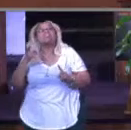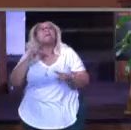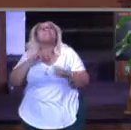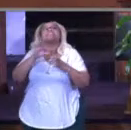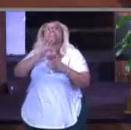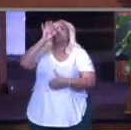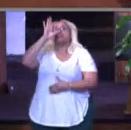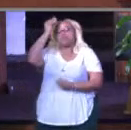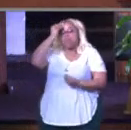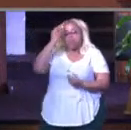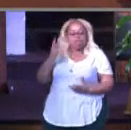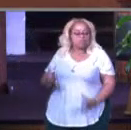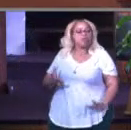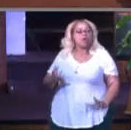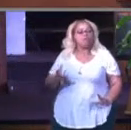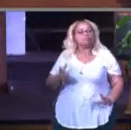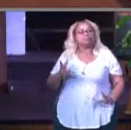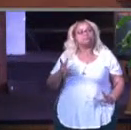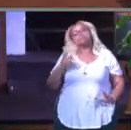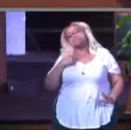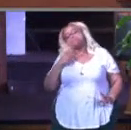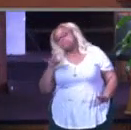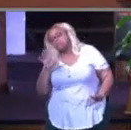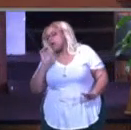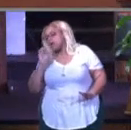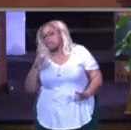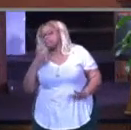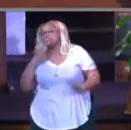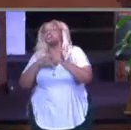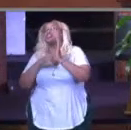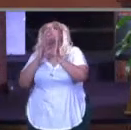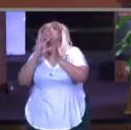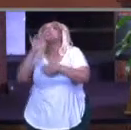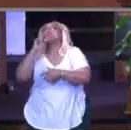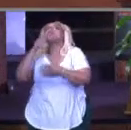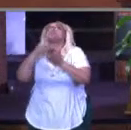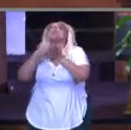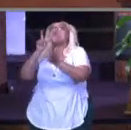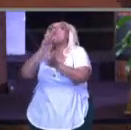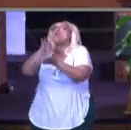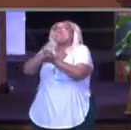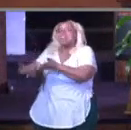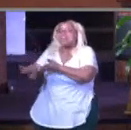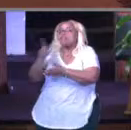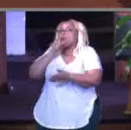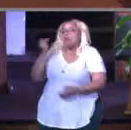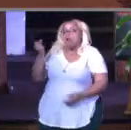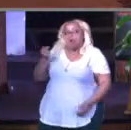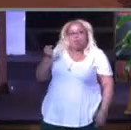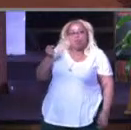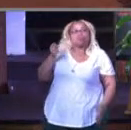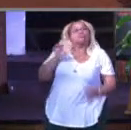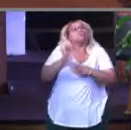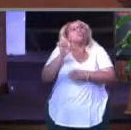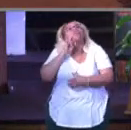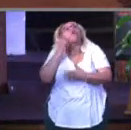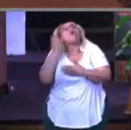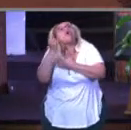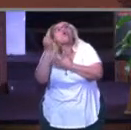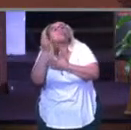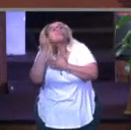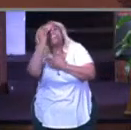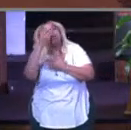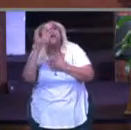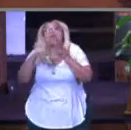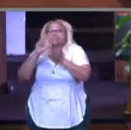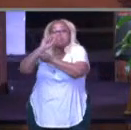rather the Spirit tells them, gives them discernment, and the Spirit shows them who to forgive and who to retain. The Spirit shows them and tells